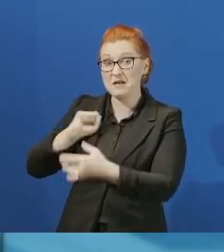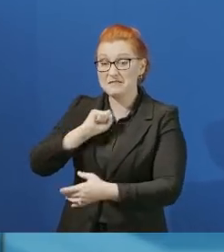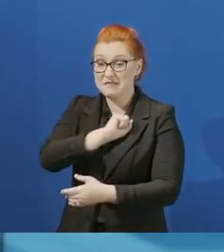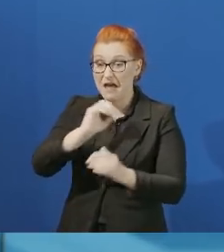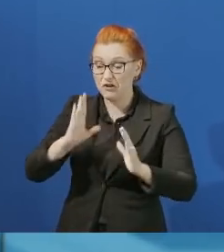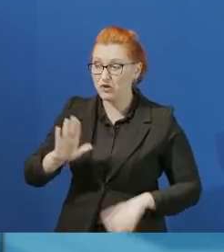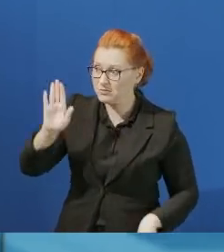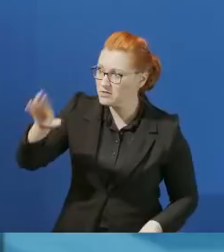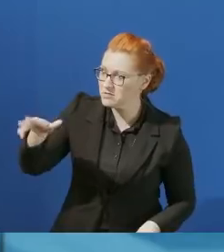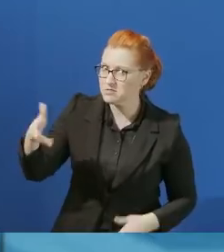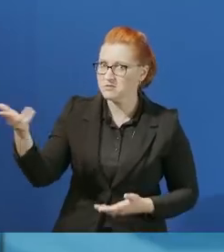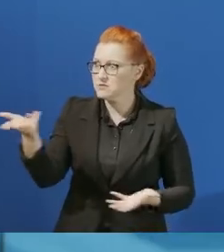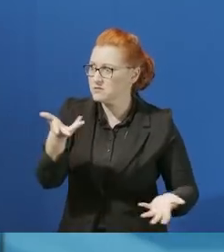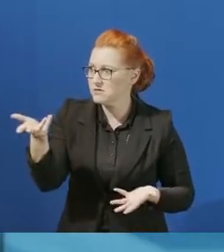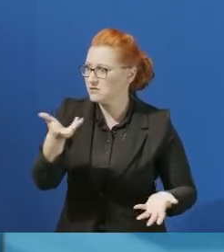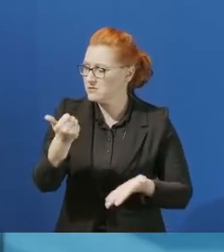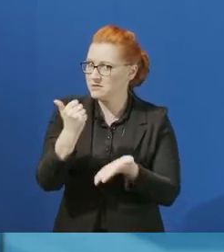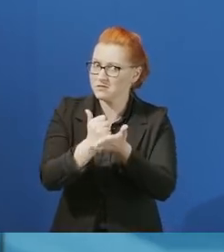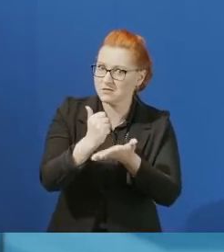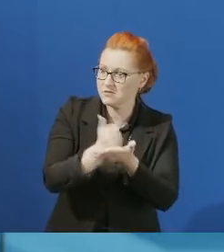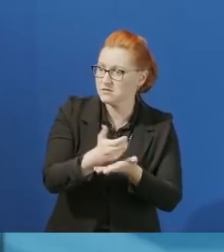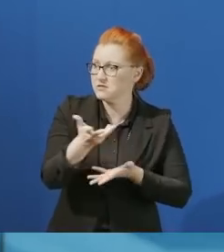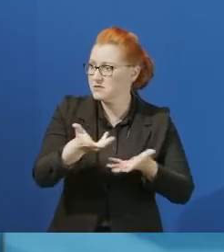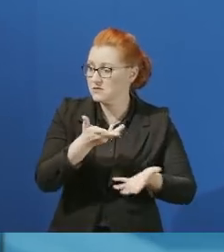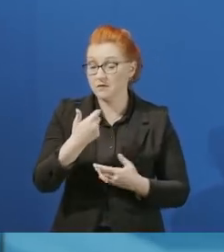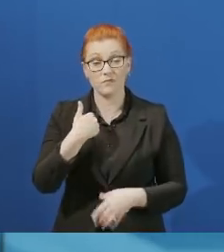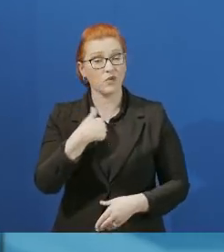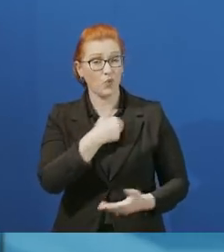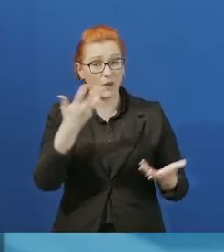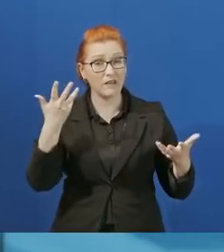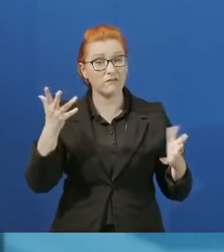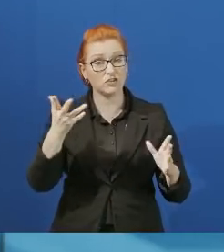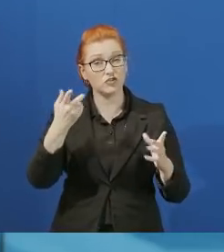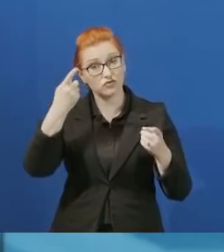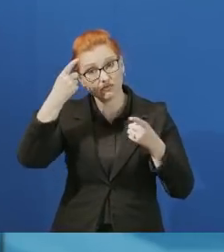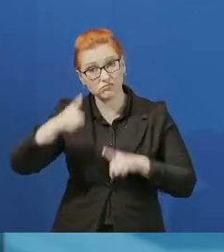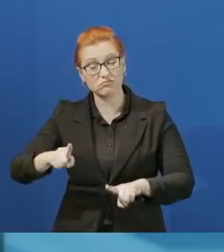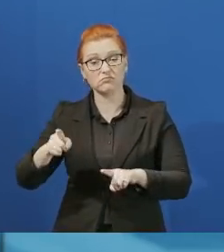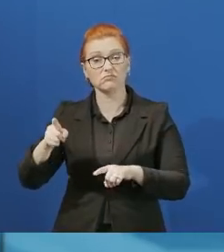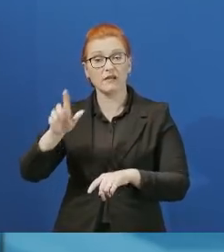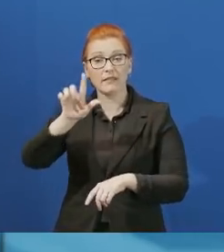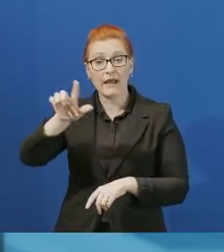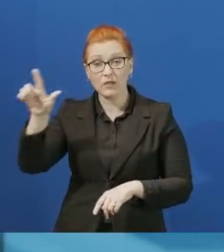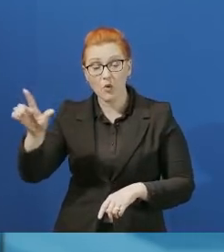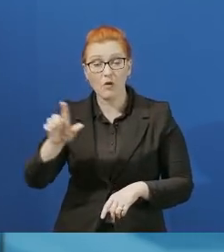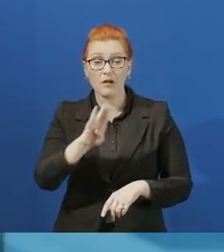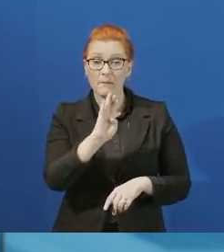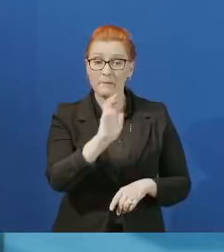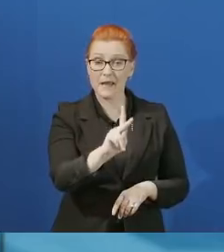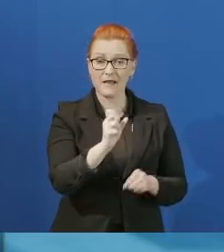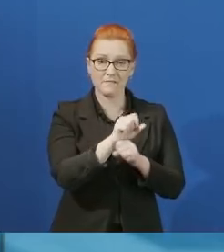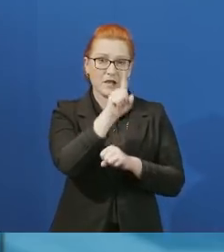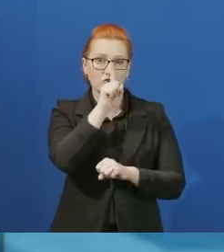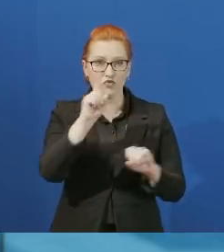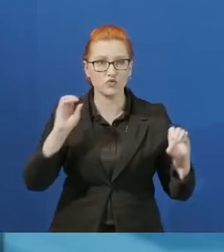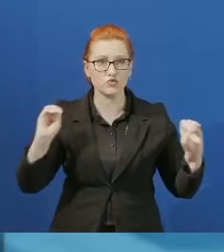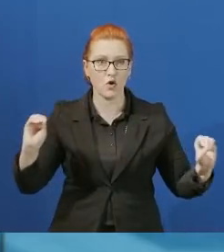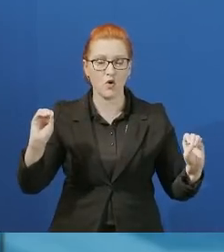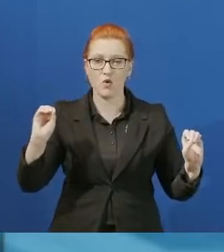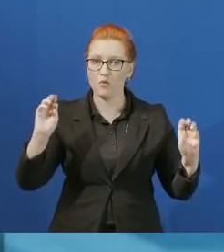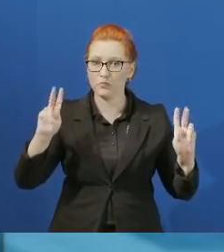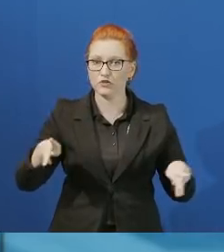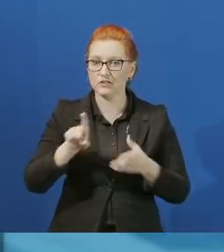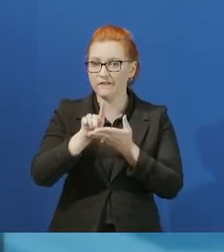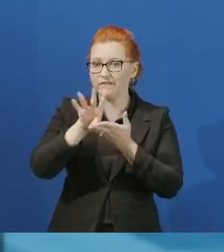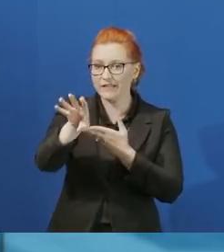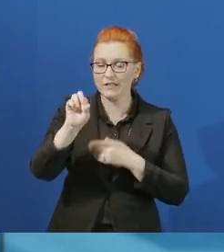people to hold on. We've worked with landlords and with banks so that no one is evicted, no one is locked out,